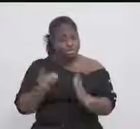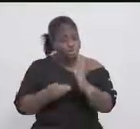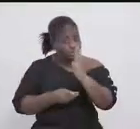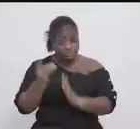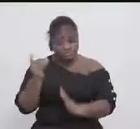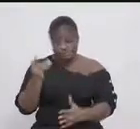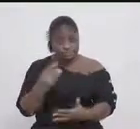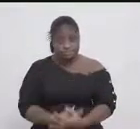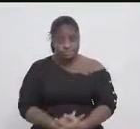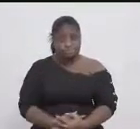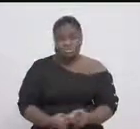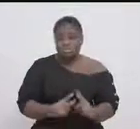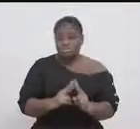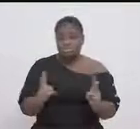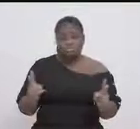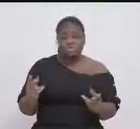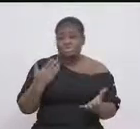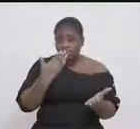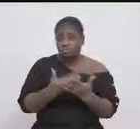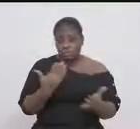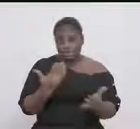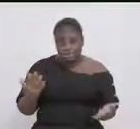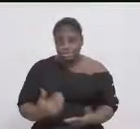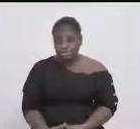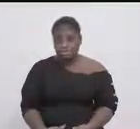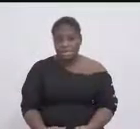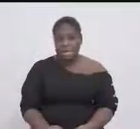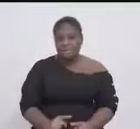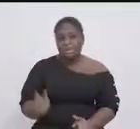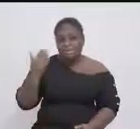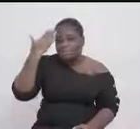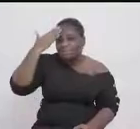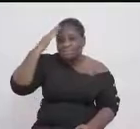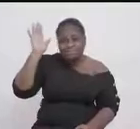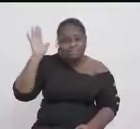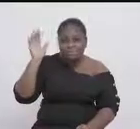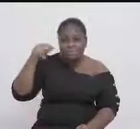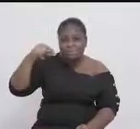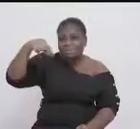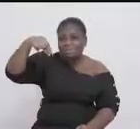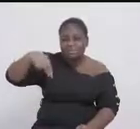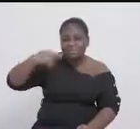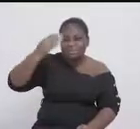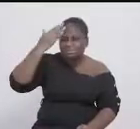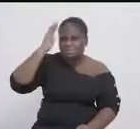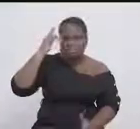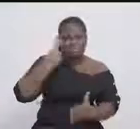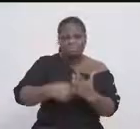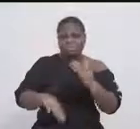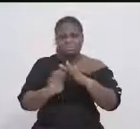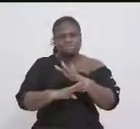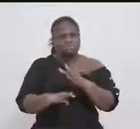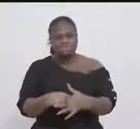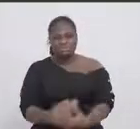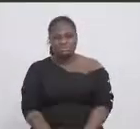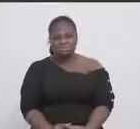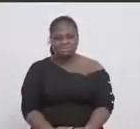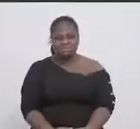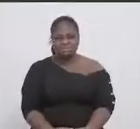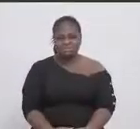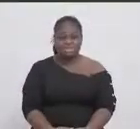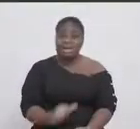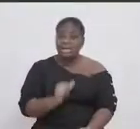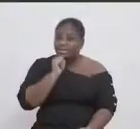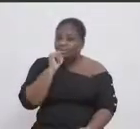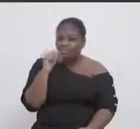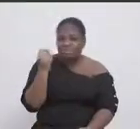in. So HTML is a good thing. The Q, I don't know whether it's a what basics. The QB, I